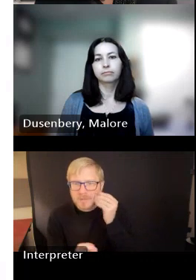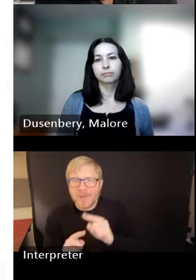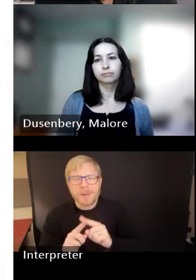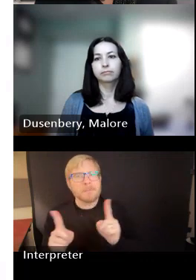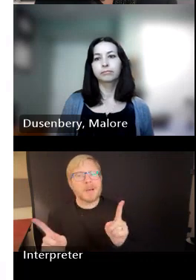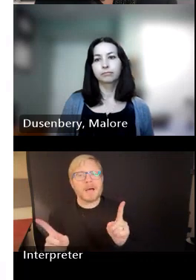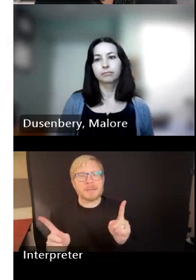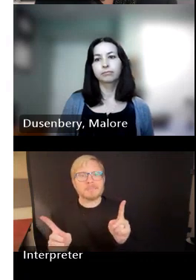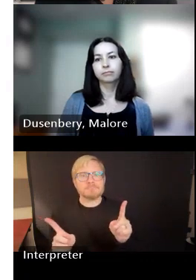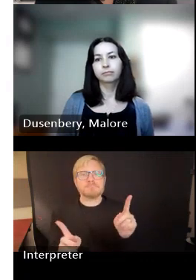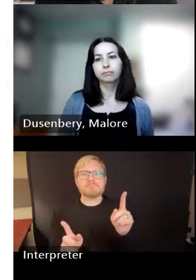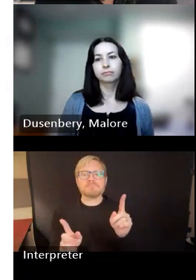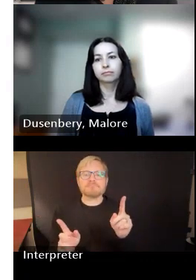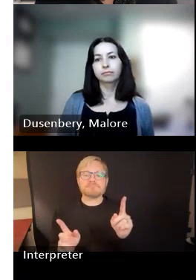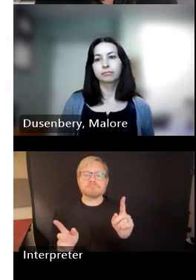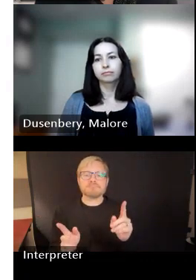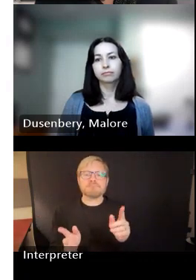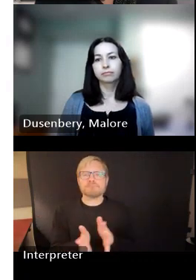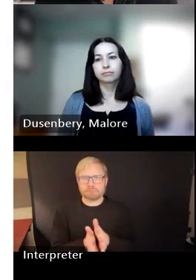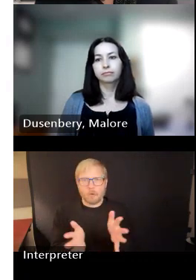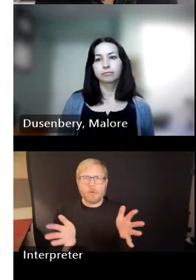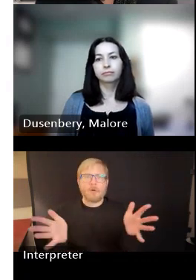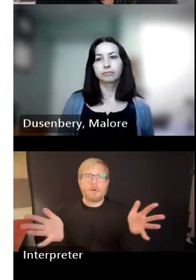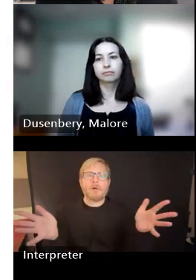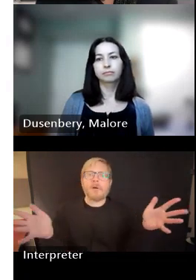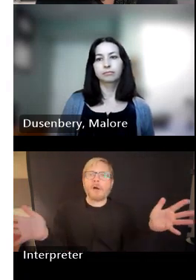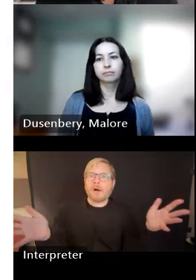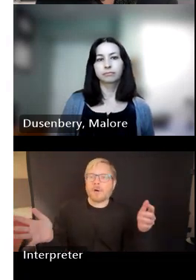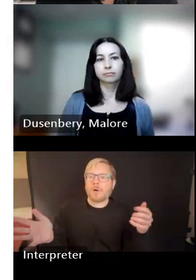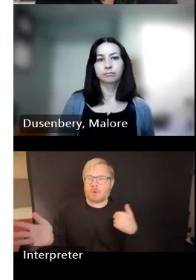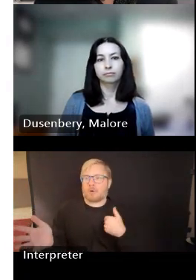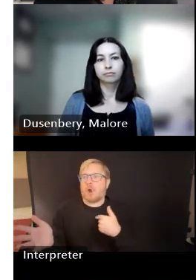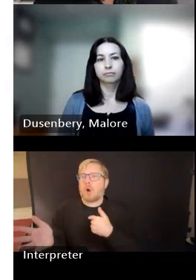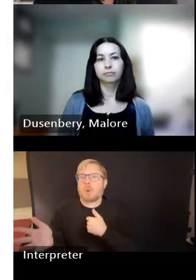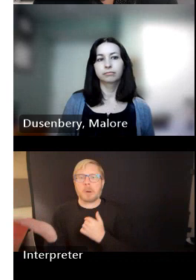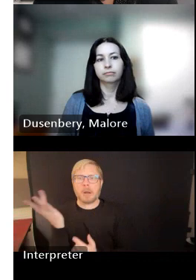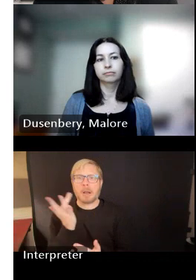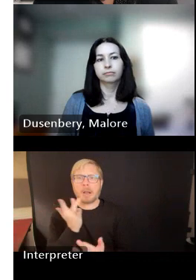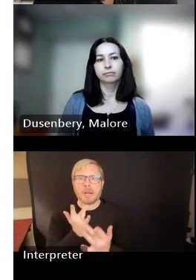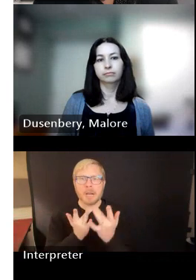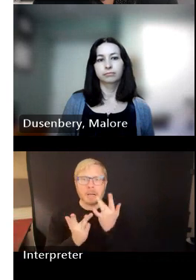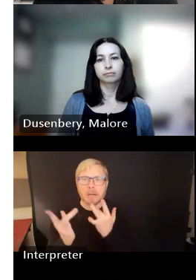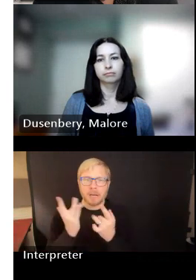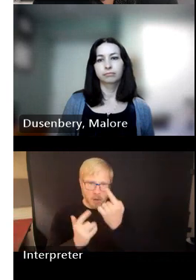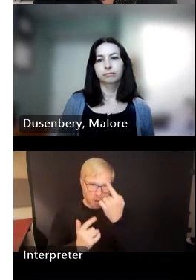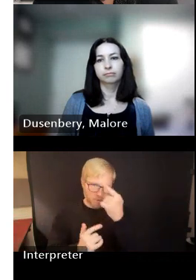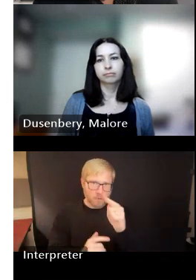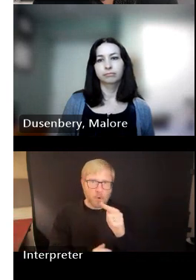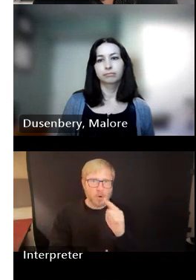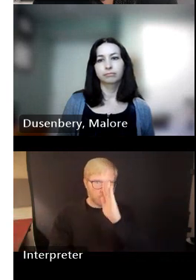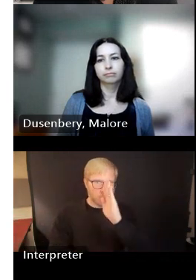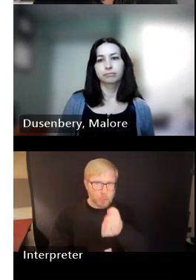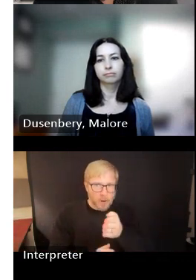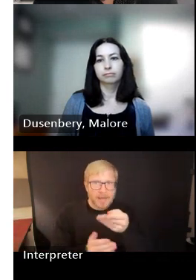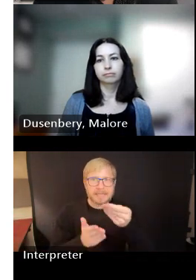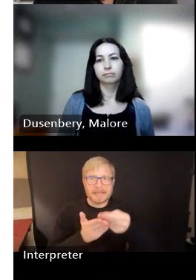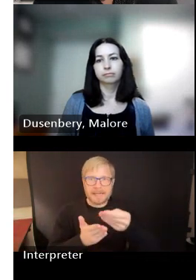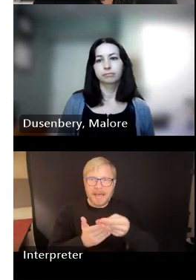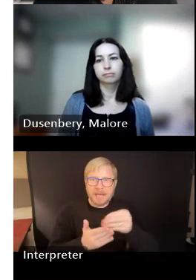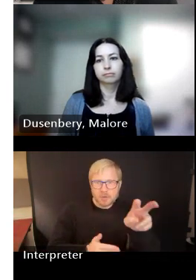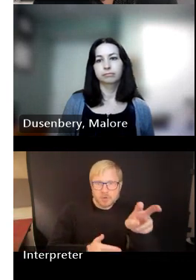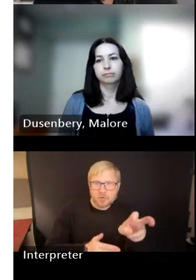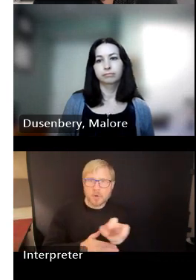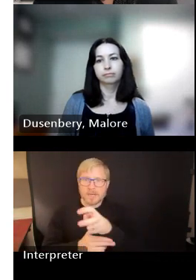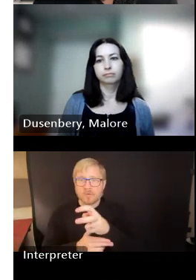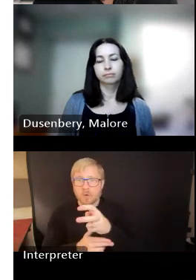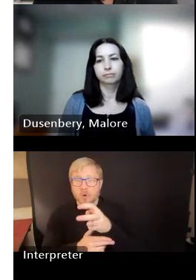was desire for direct cash transfers, or like experiments where they could use funds and they could